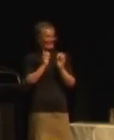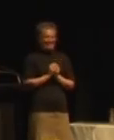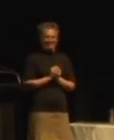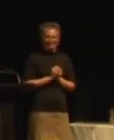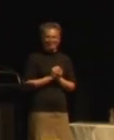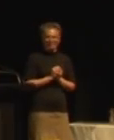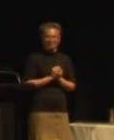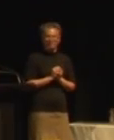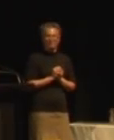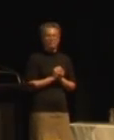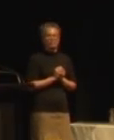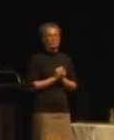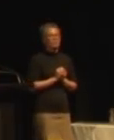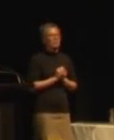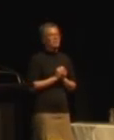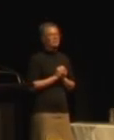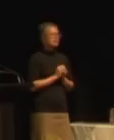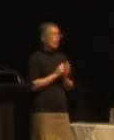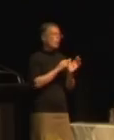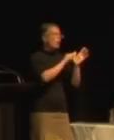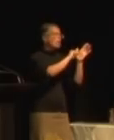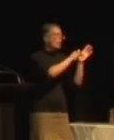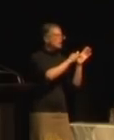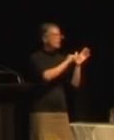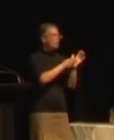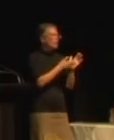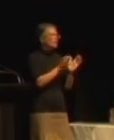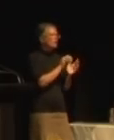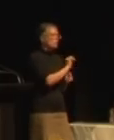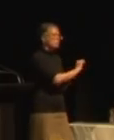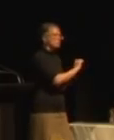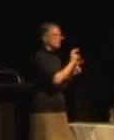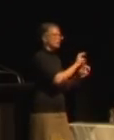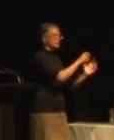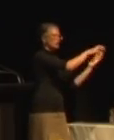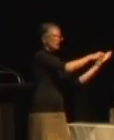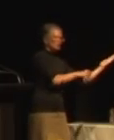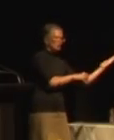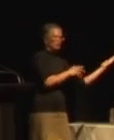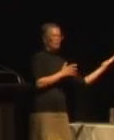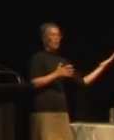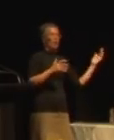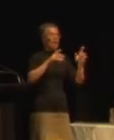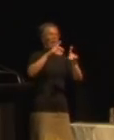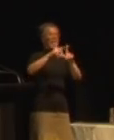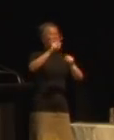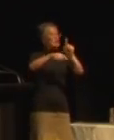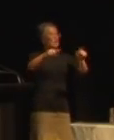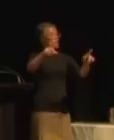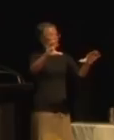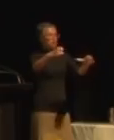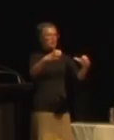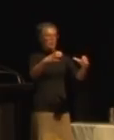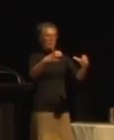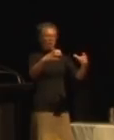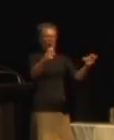So there's a couple of other important points to note from Dr. Phillips' article. While diverse groups performed better than homogeneous